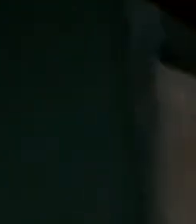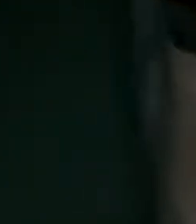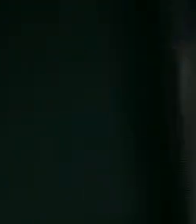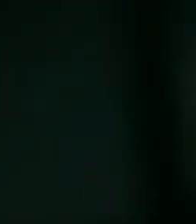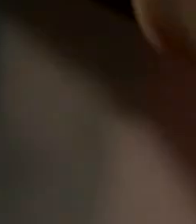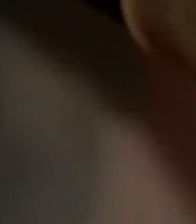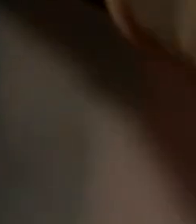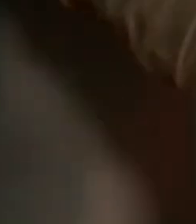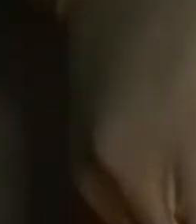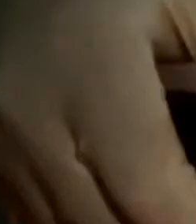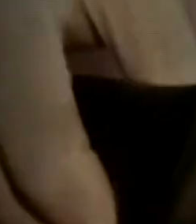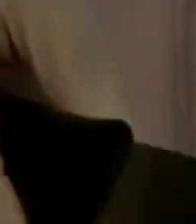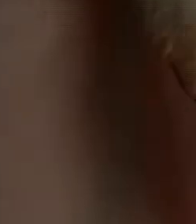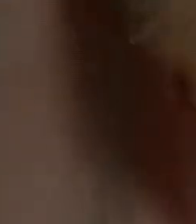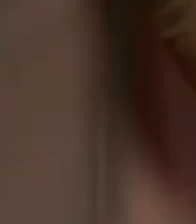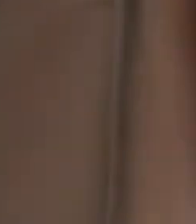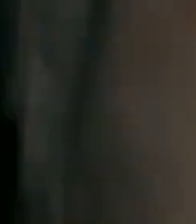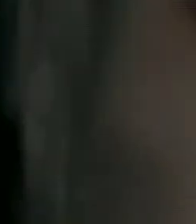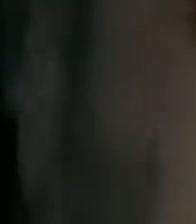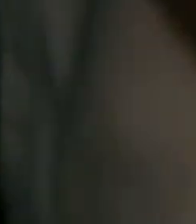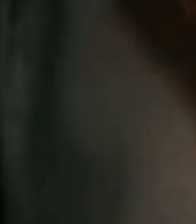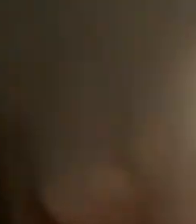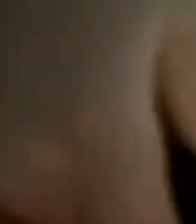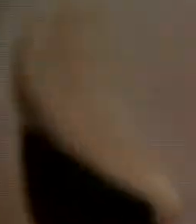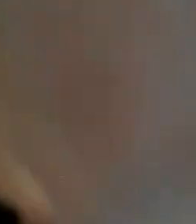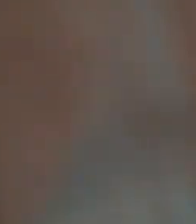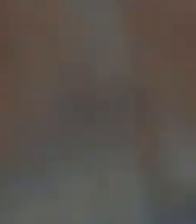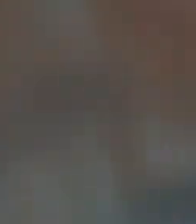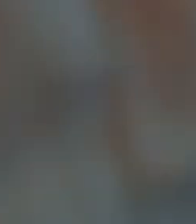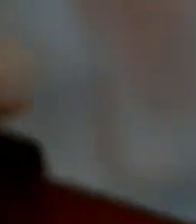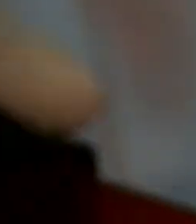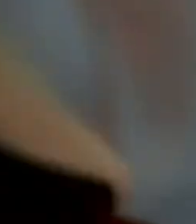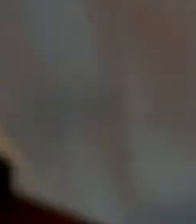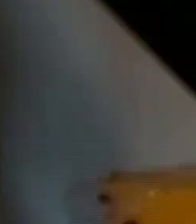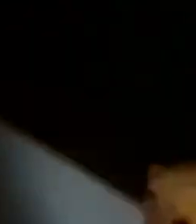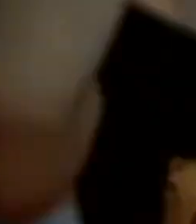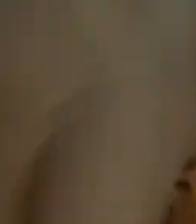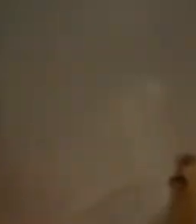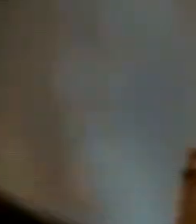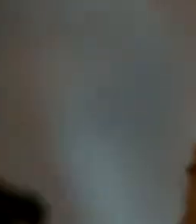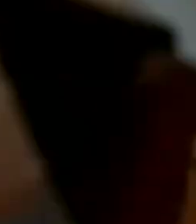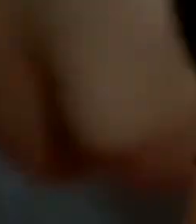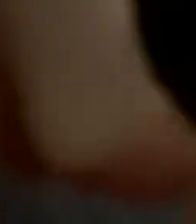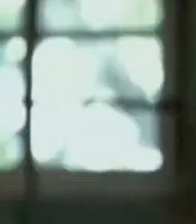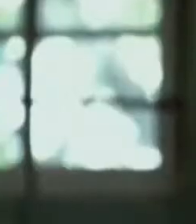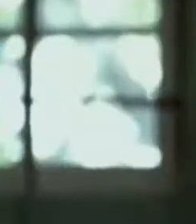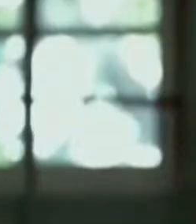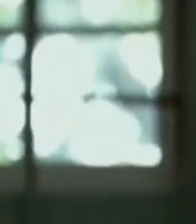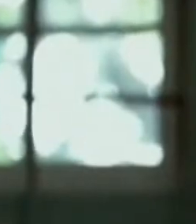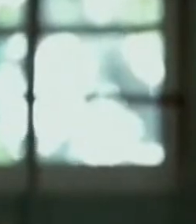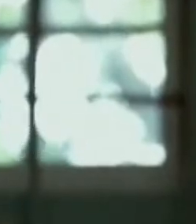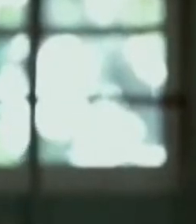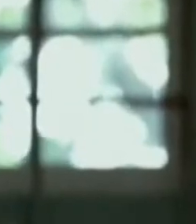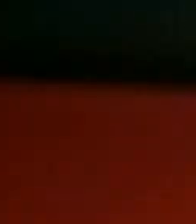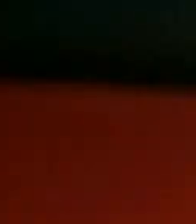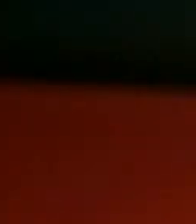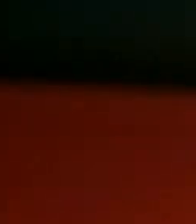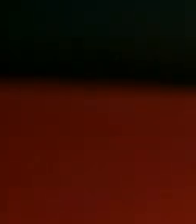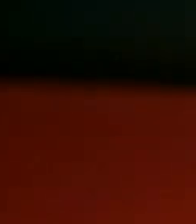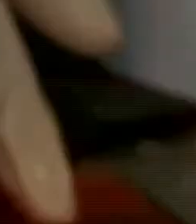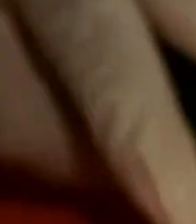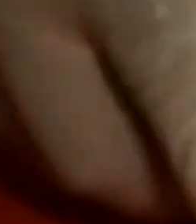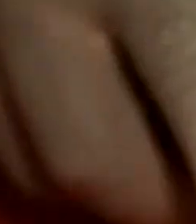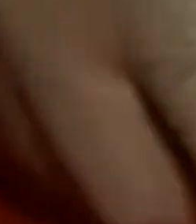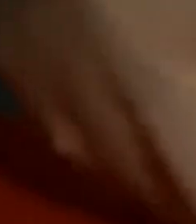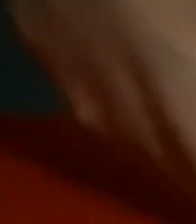Now the second stage in our jam making is that we want to ensure that we cut off all the skin from the